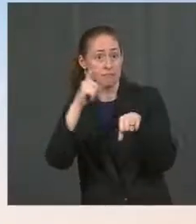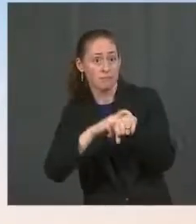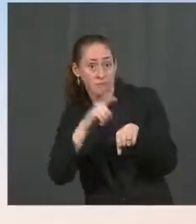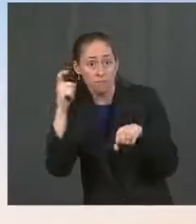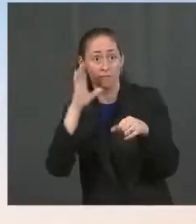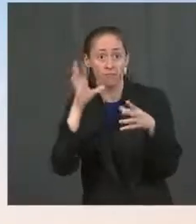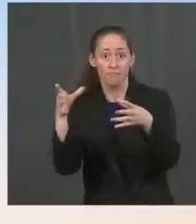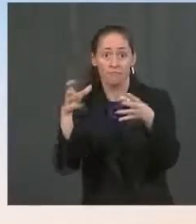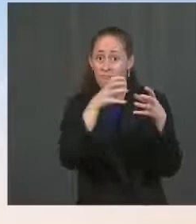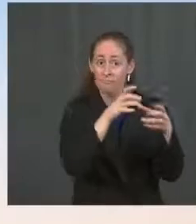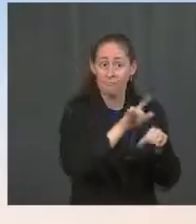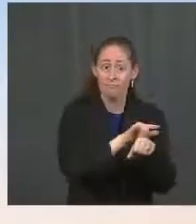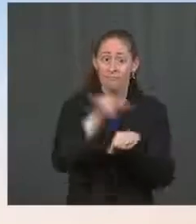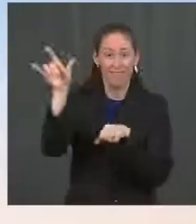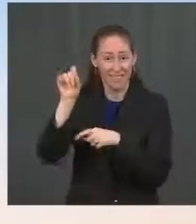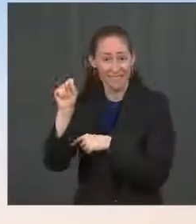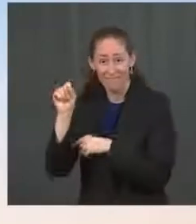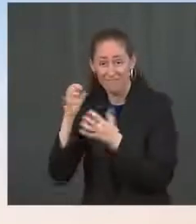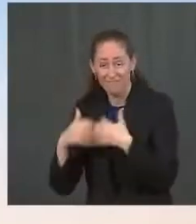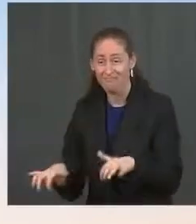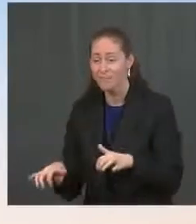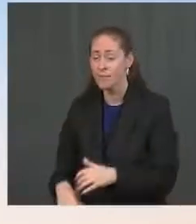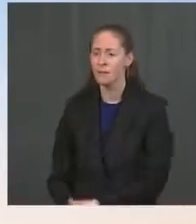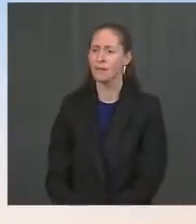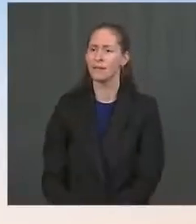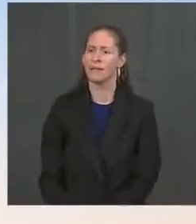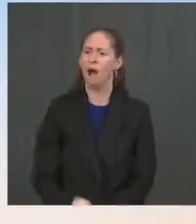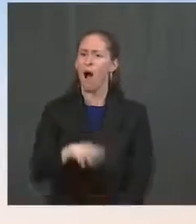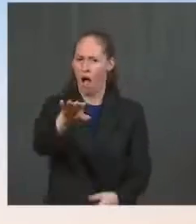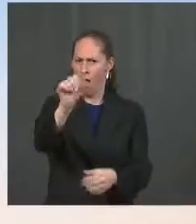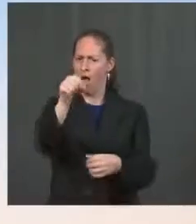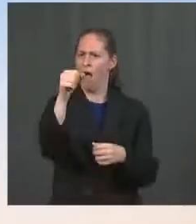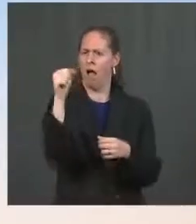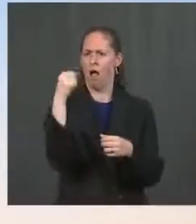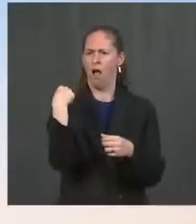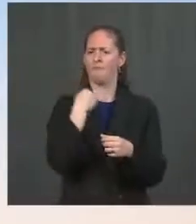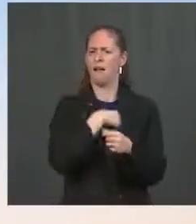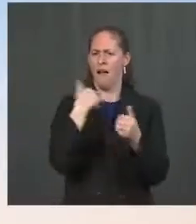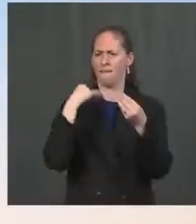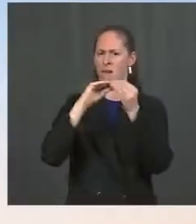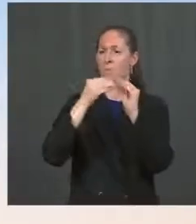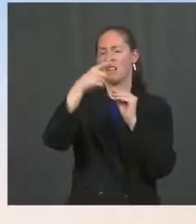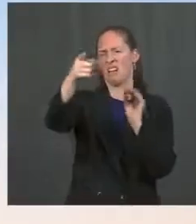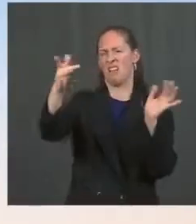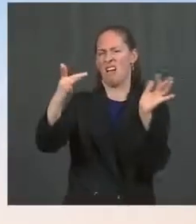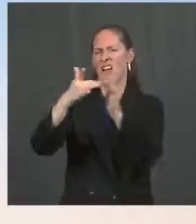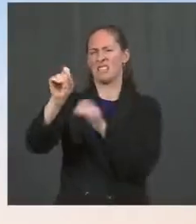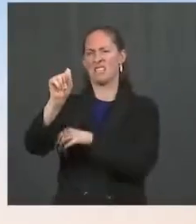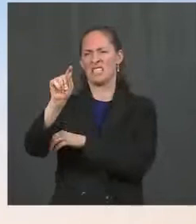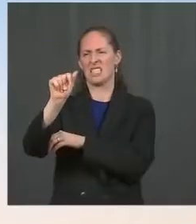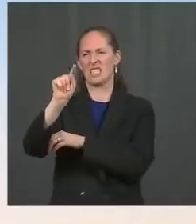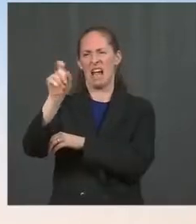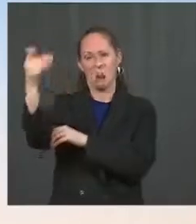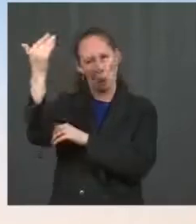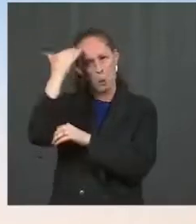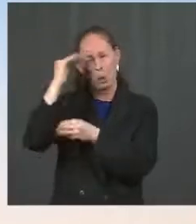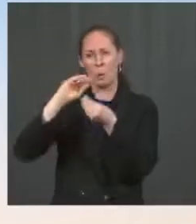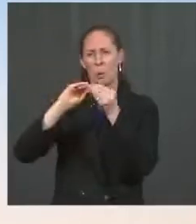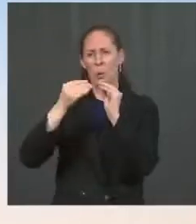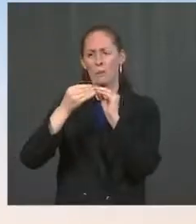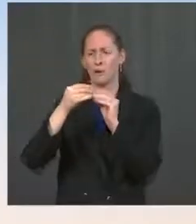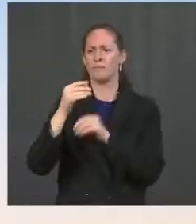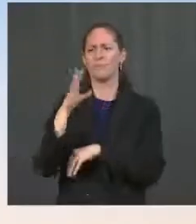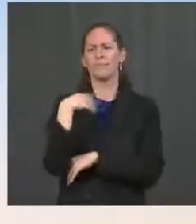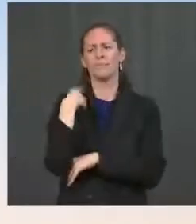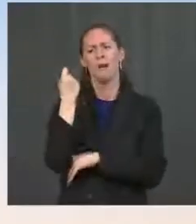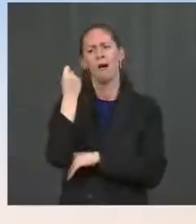State Department is the best source to give accurate information about all of these numbers. And of course, we account for legal permanent residents as well. The reason I